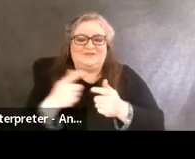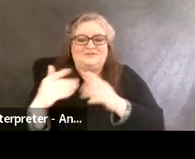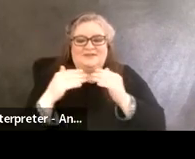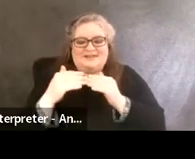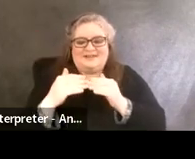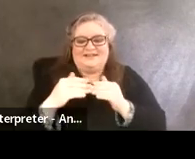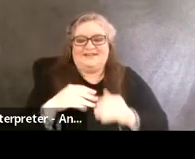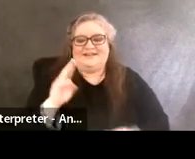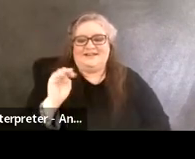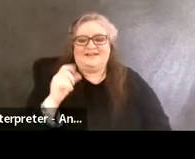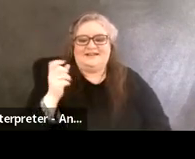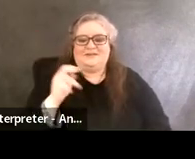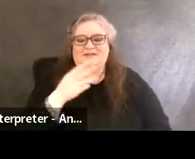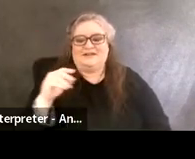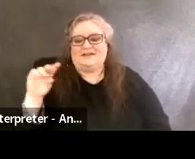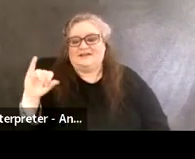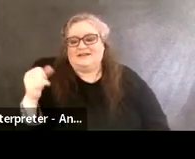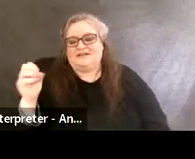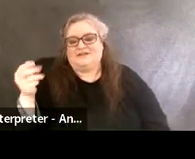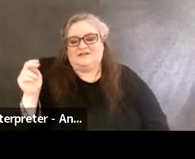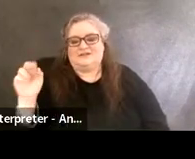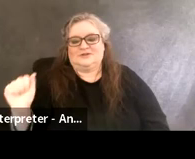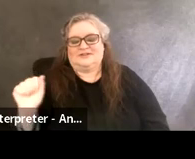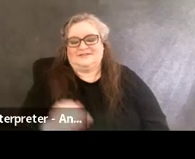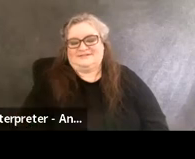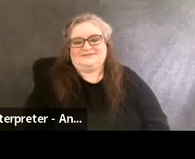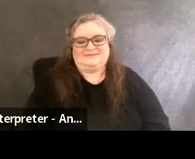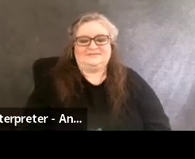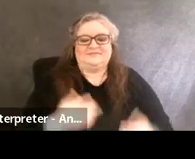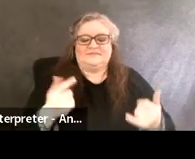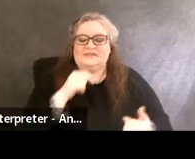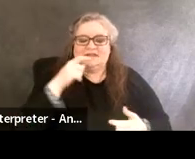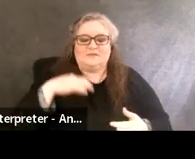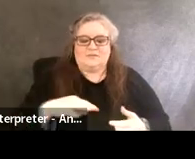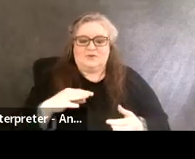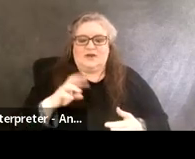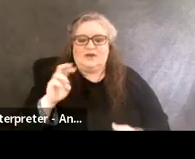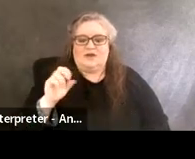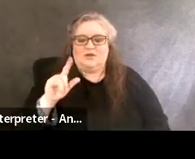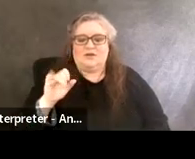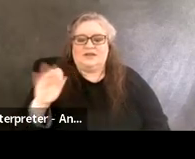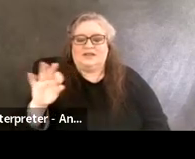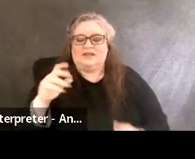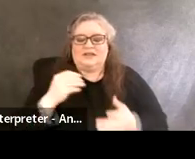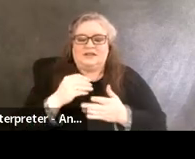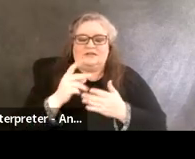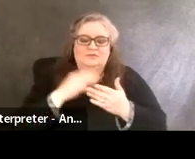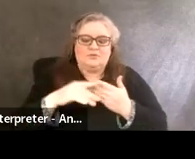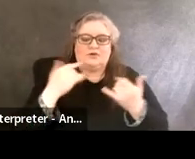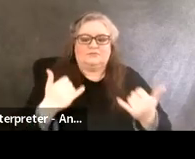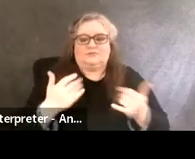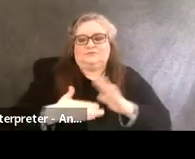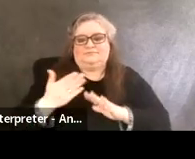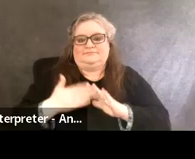Jonna Schultz. I'll introduce in just a moment. This nonprofit relief grant program is currently underway and